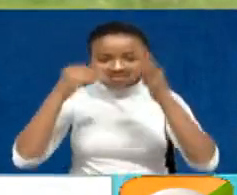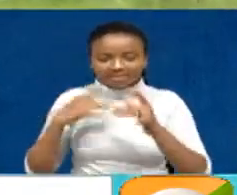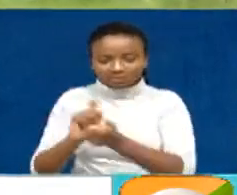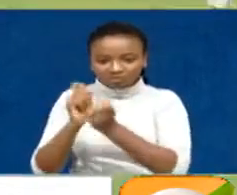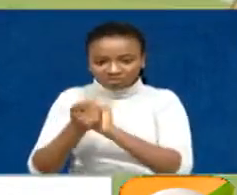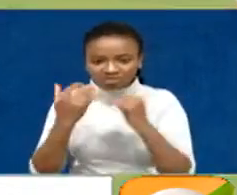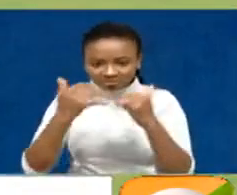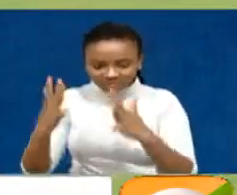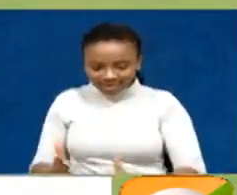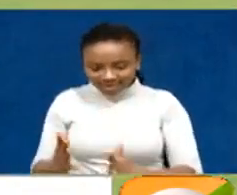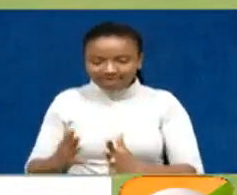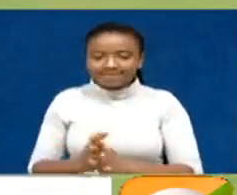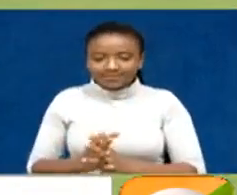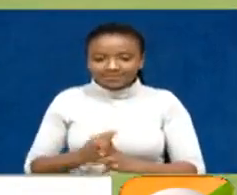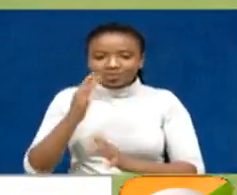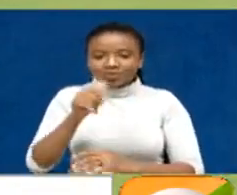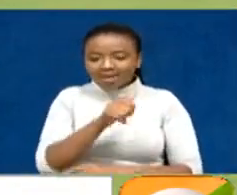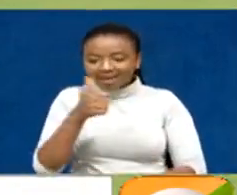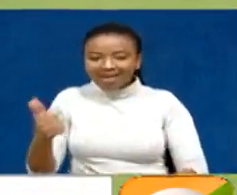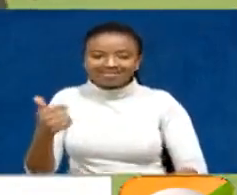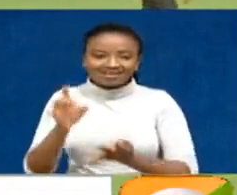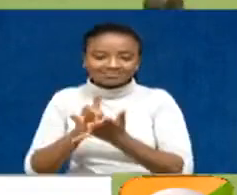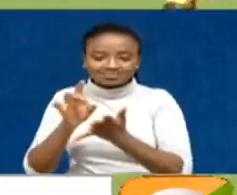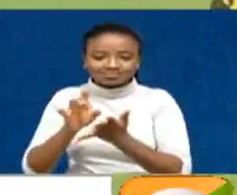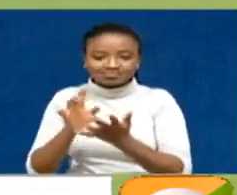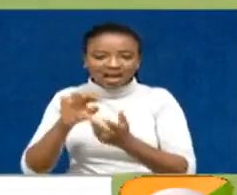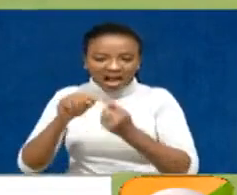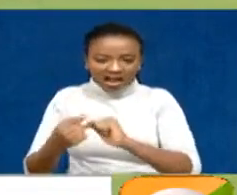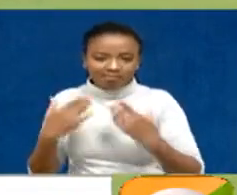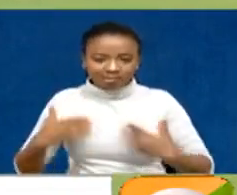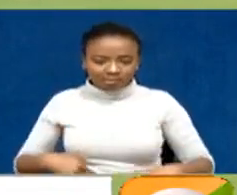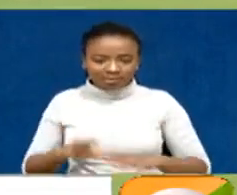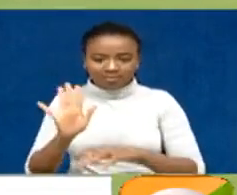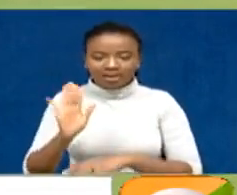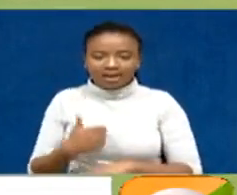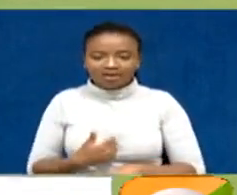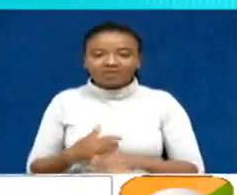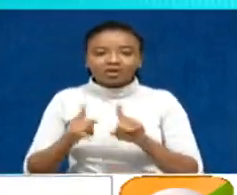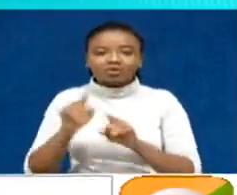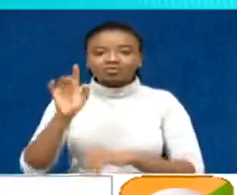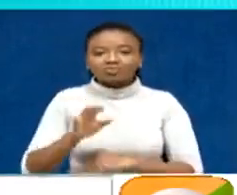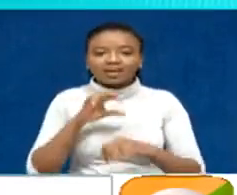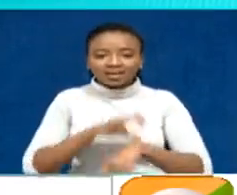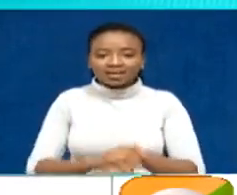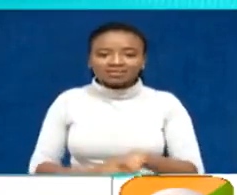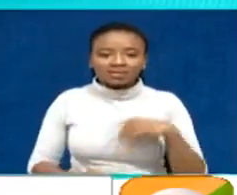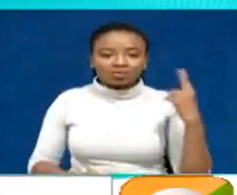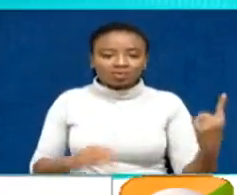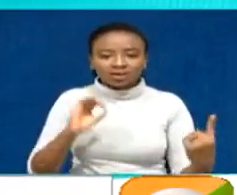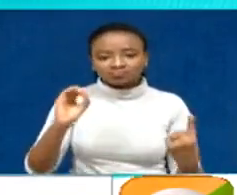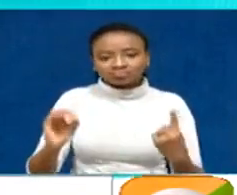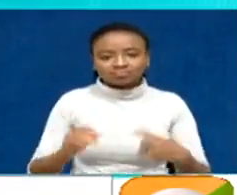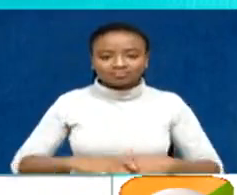replaced by Kevin Monyi. The score remained unchanged until the final whistle. In another match, Gor Mahia were beaten 1-0 by Otoho D'oyo in the Republic of